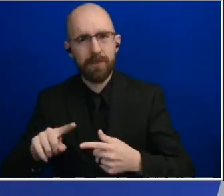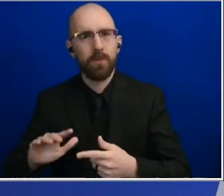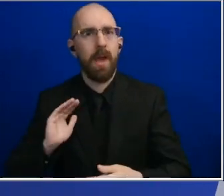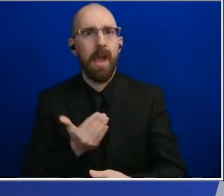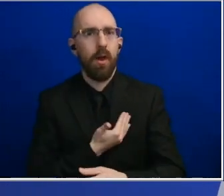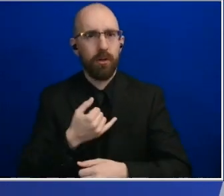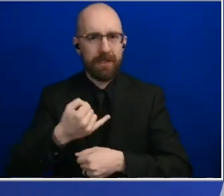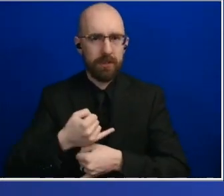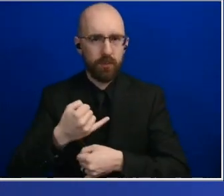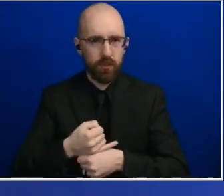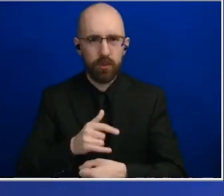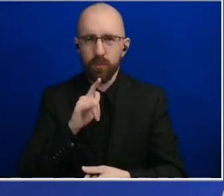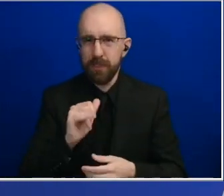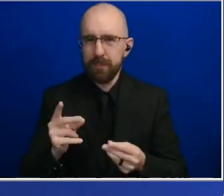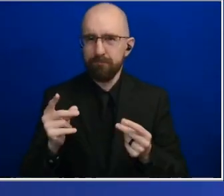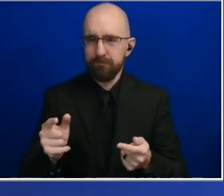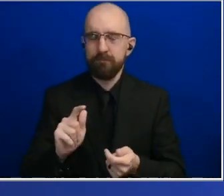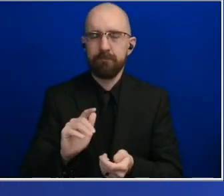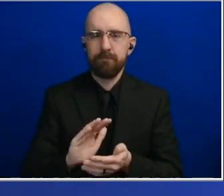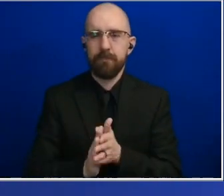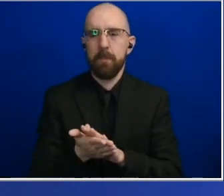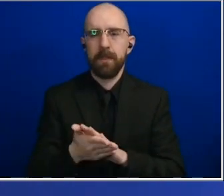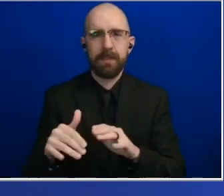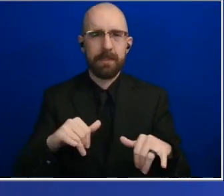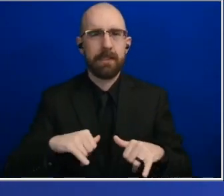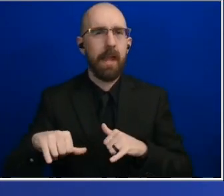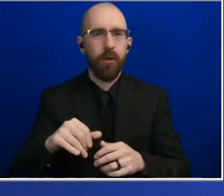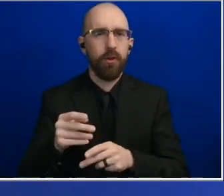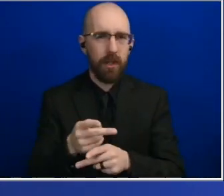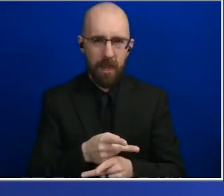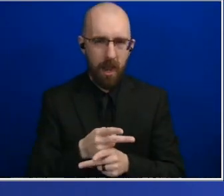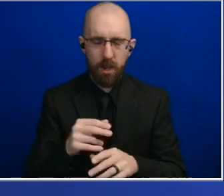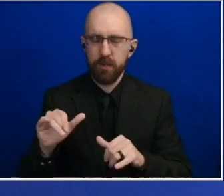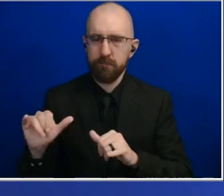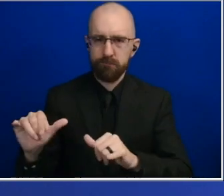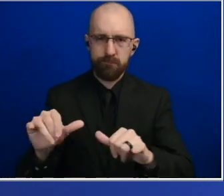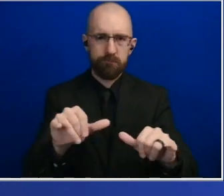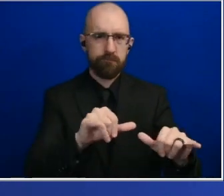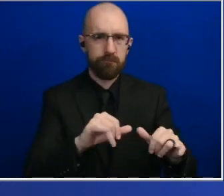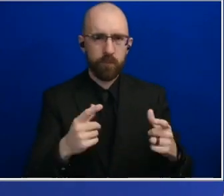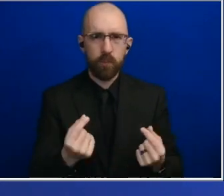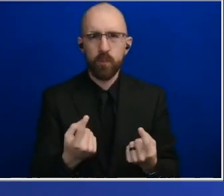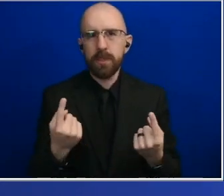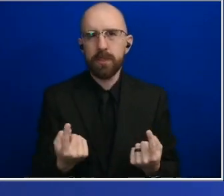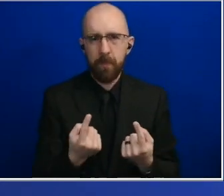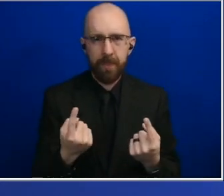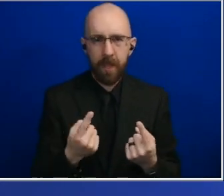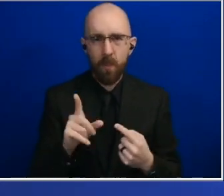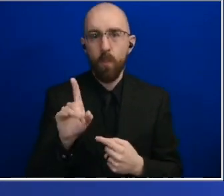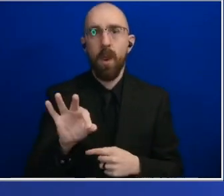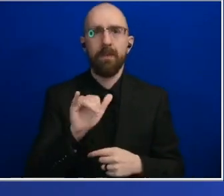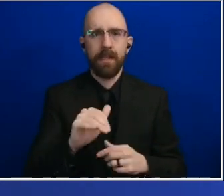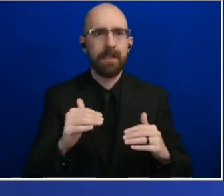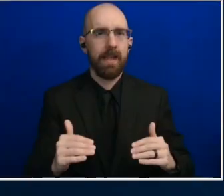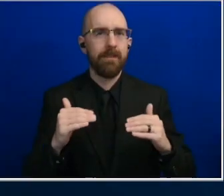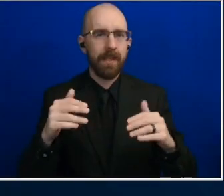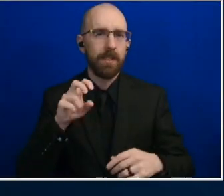quickly becoming, standard of care to do something, to do one of these advanced nerve techniques.